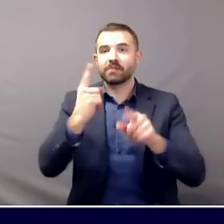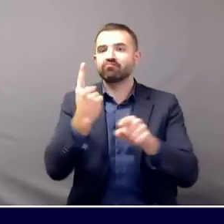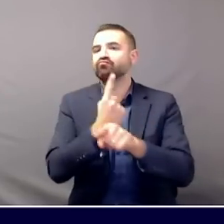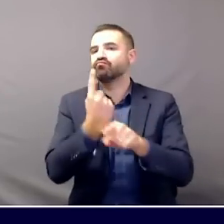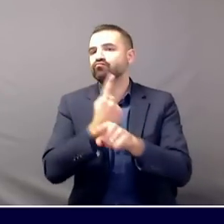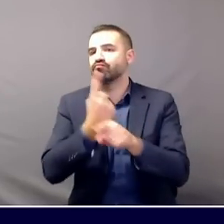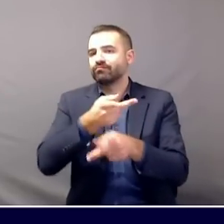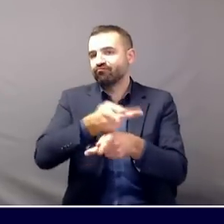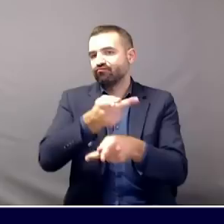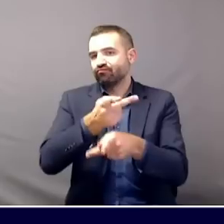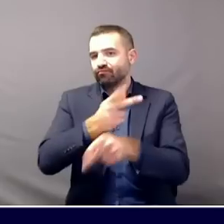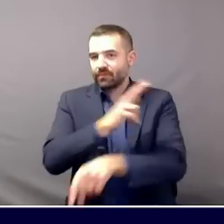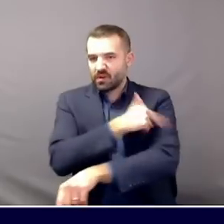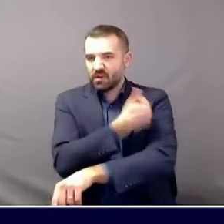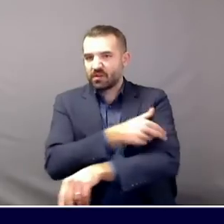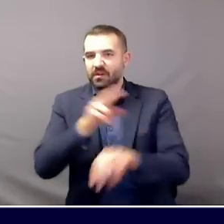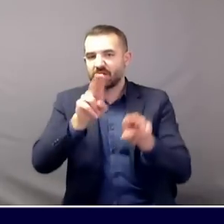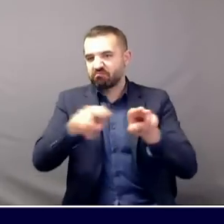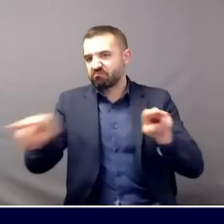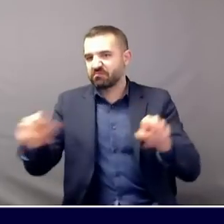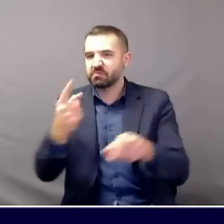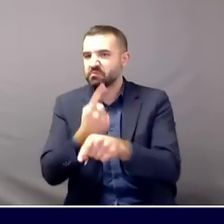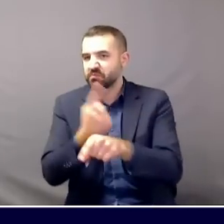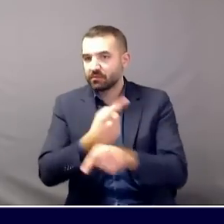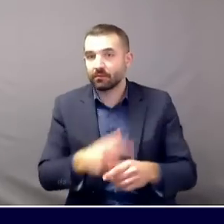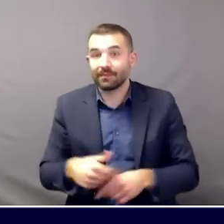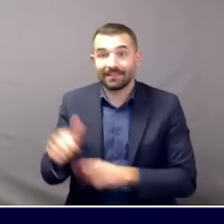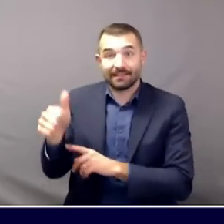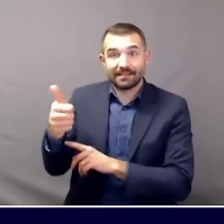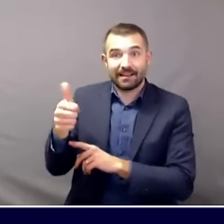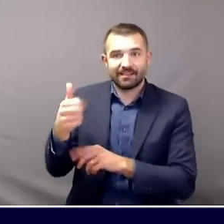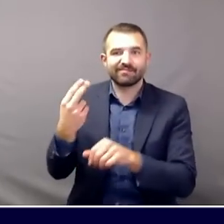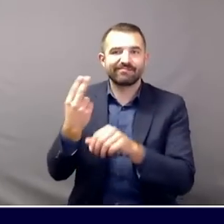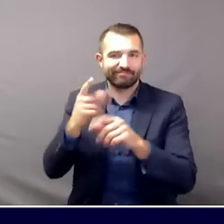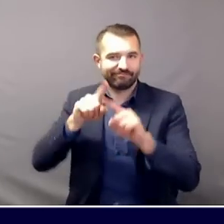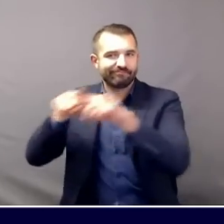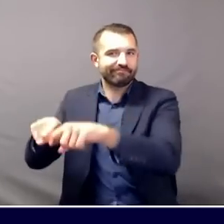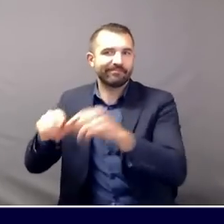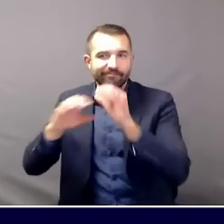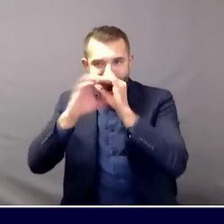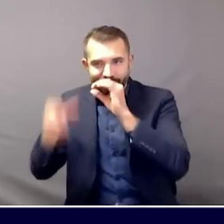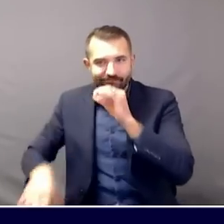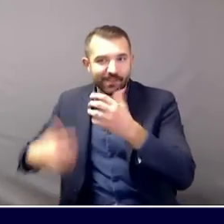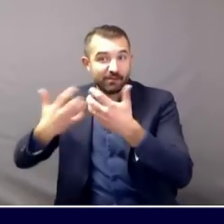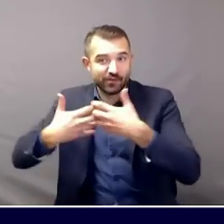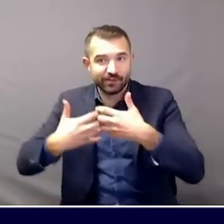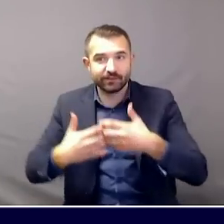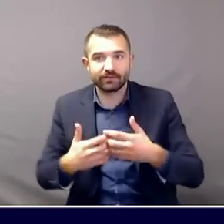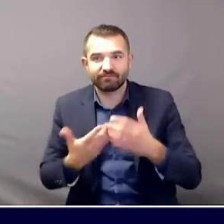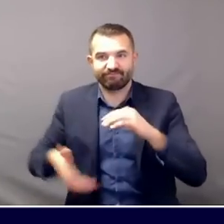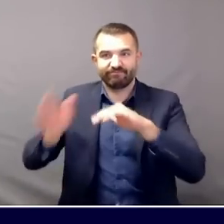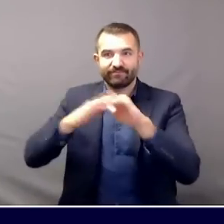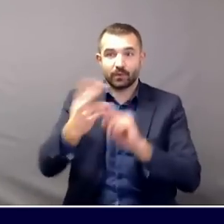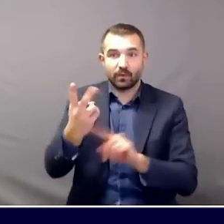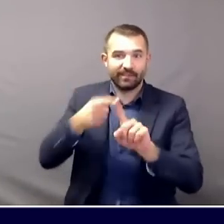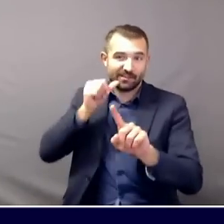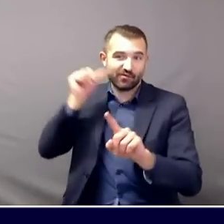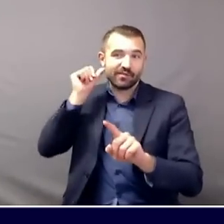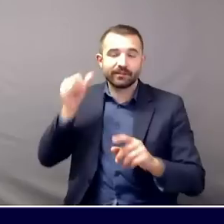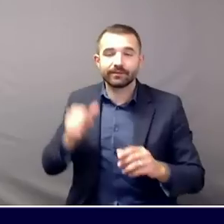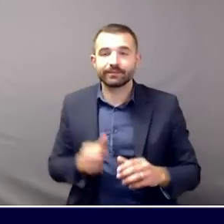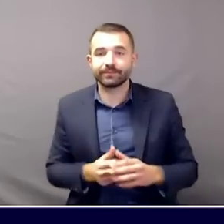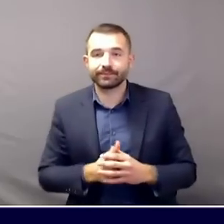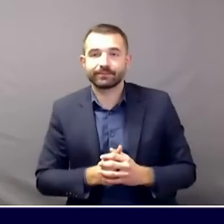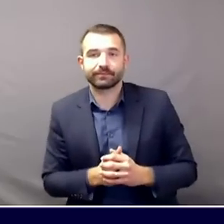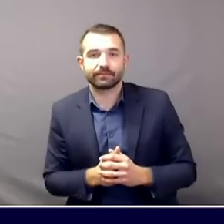beds, and 10 people are on ventilators, representing an increase of 2 people on ventilators just since yesterday